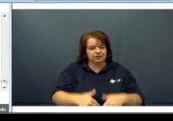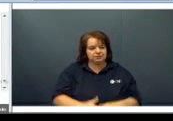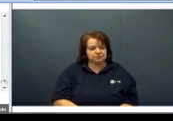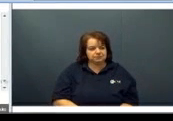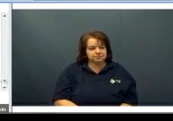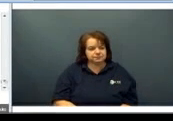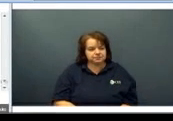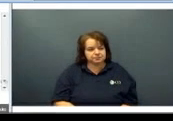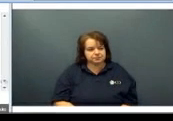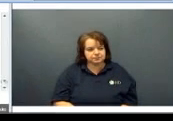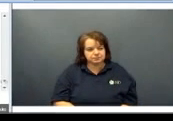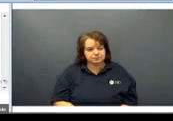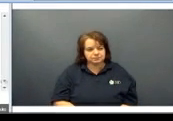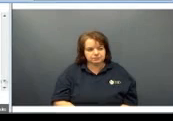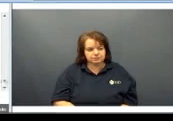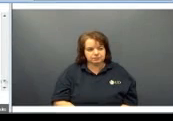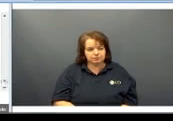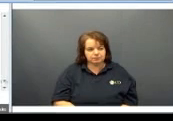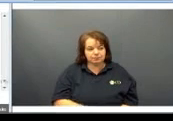participate.